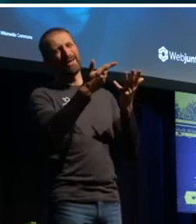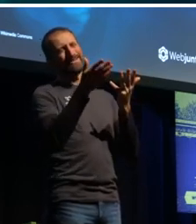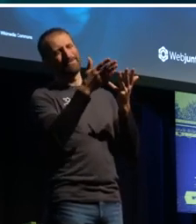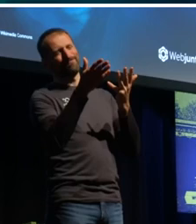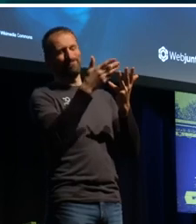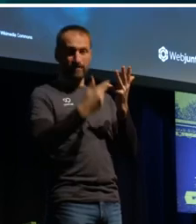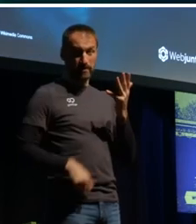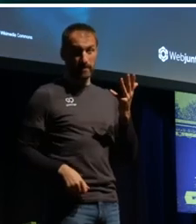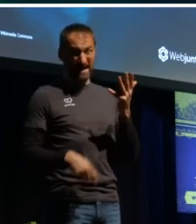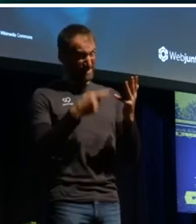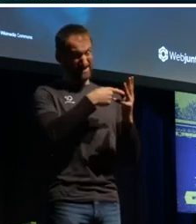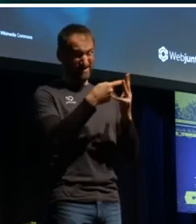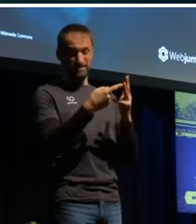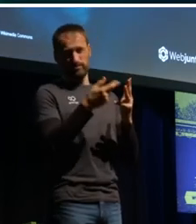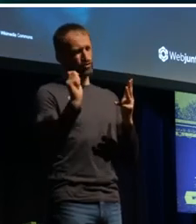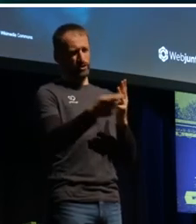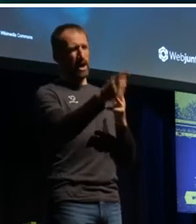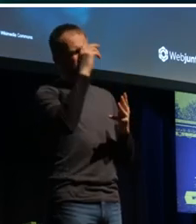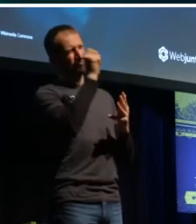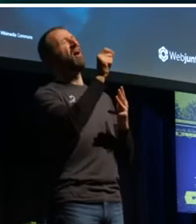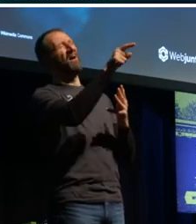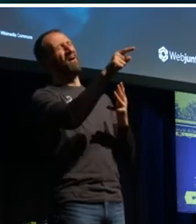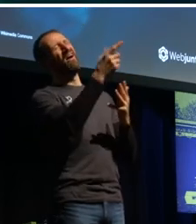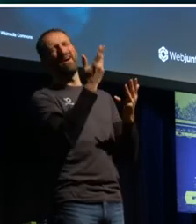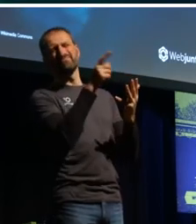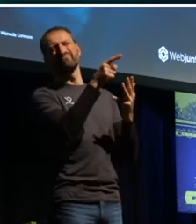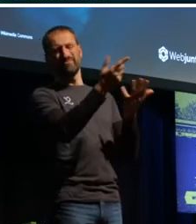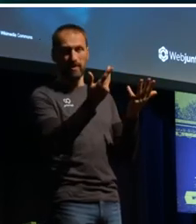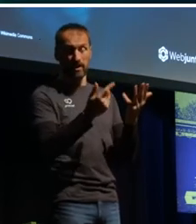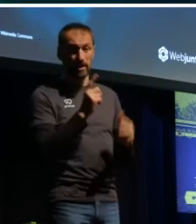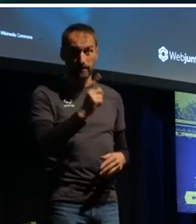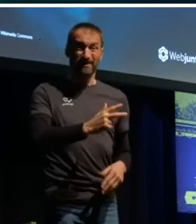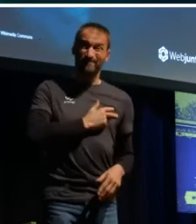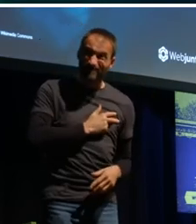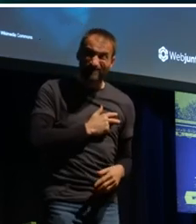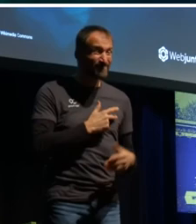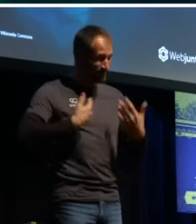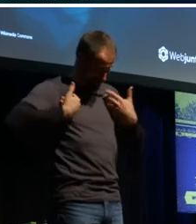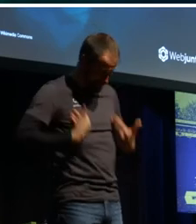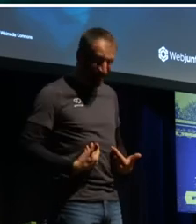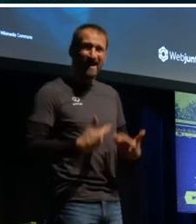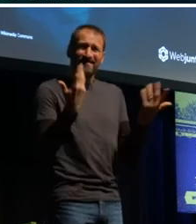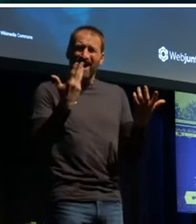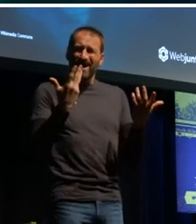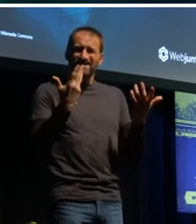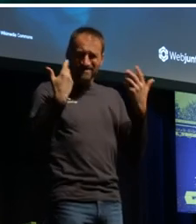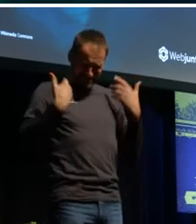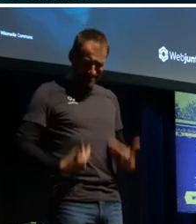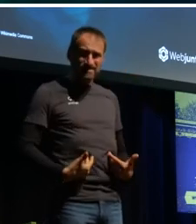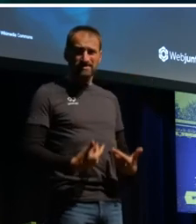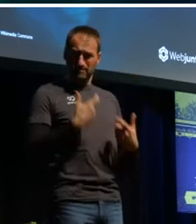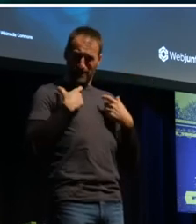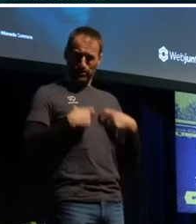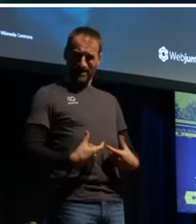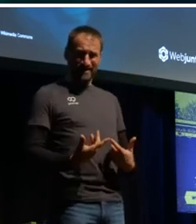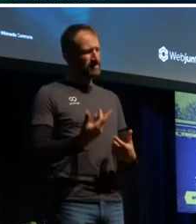quickly guess about someone. But in reality, what makes us who we are is a combination of what you can see